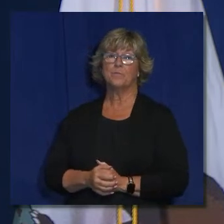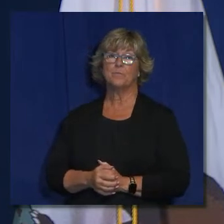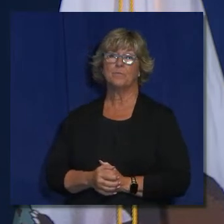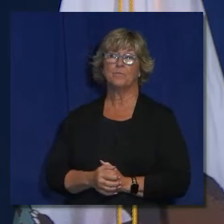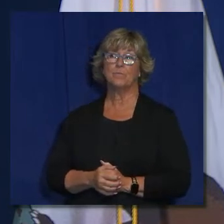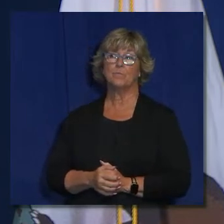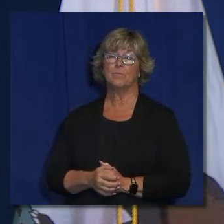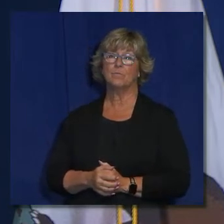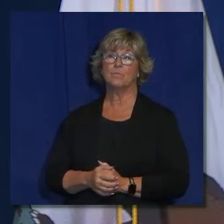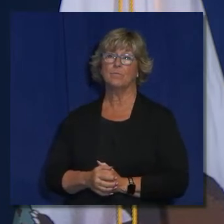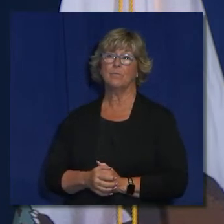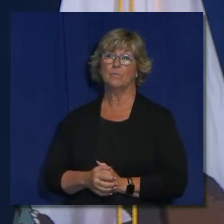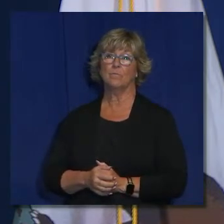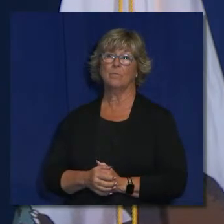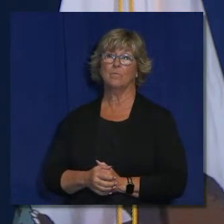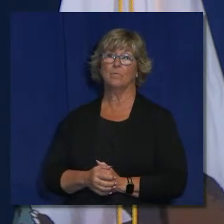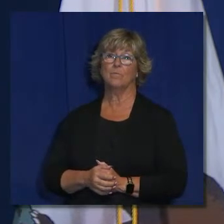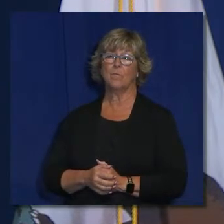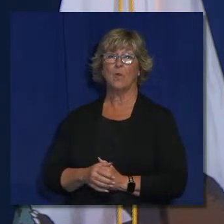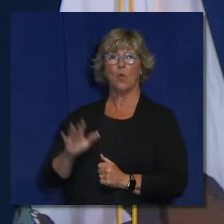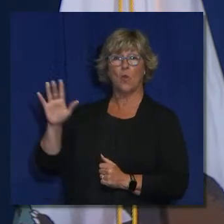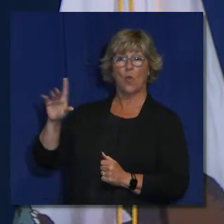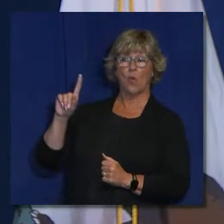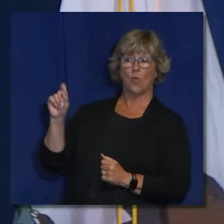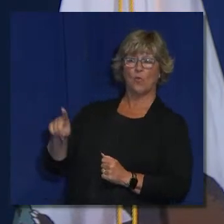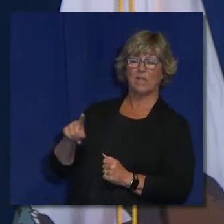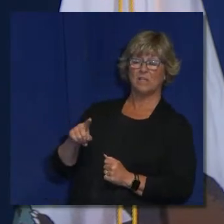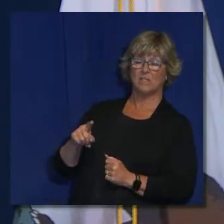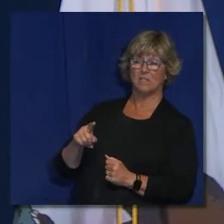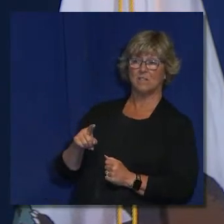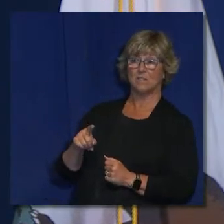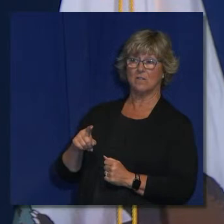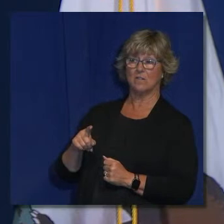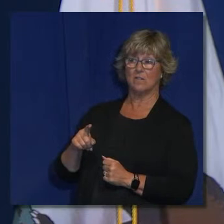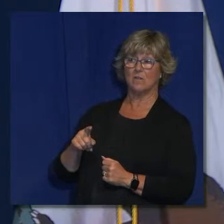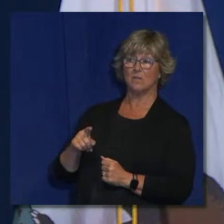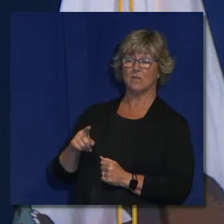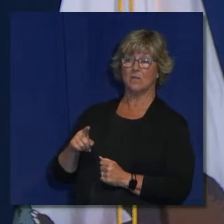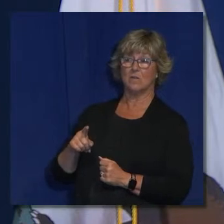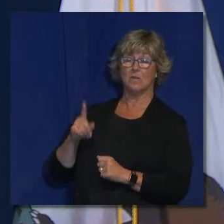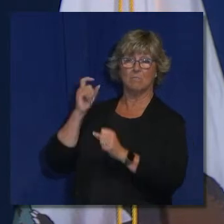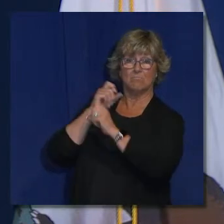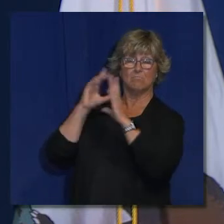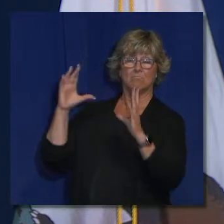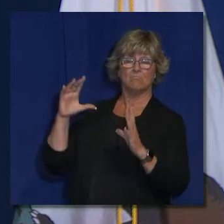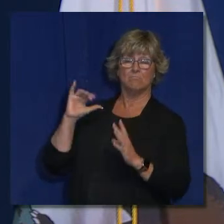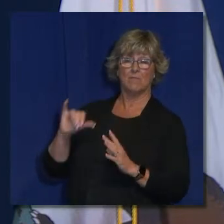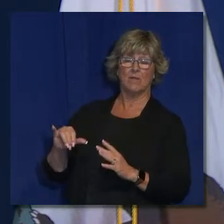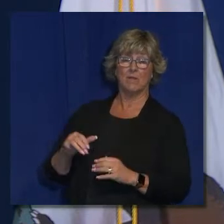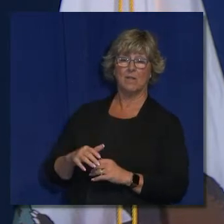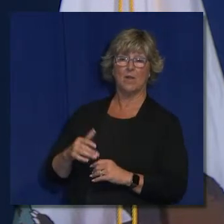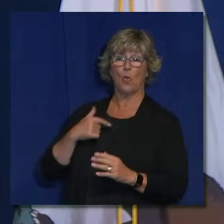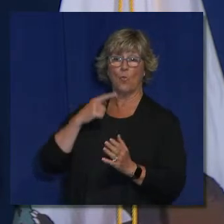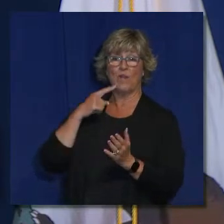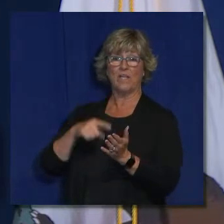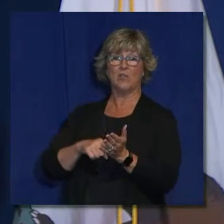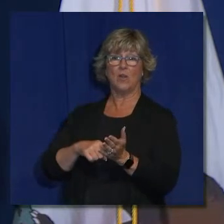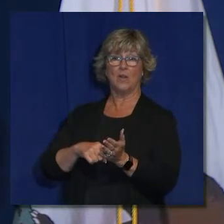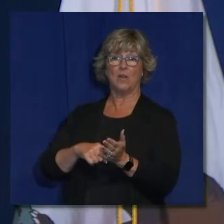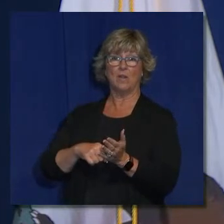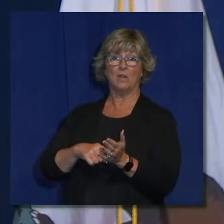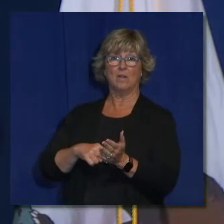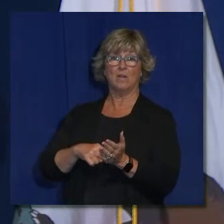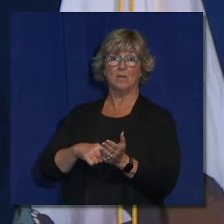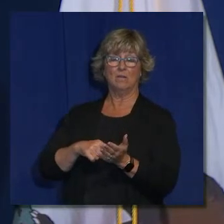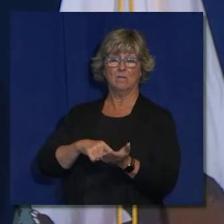you put up in the frame of your question, you painted rather a picture that we acknowledge needed to be